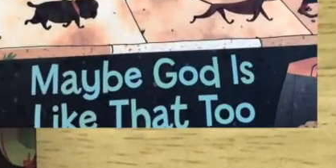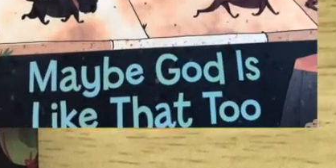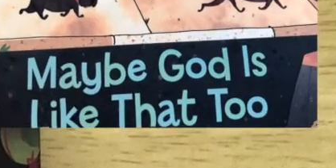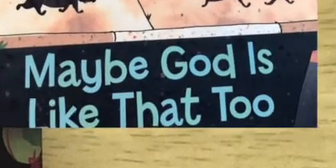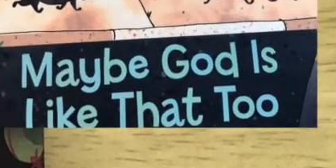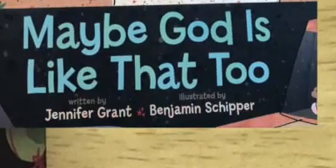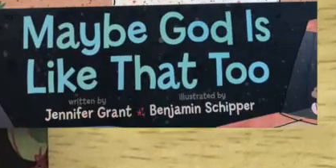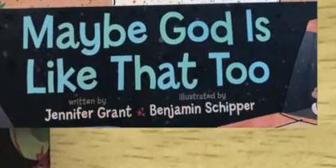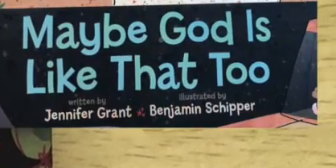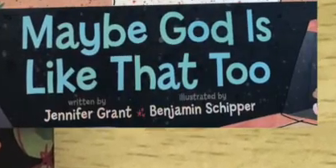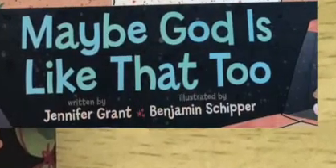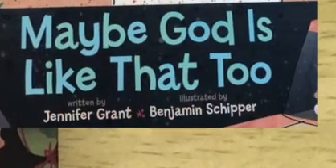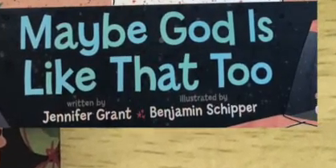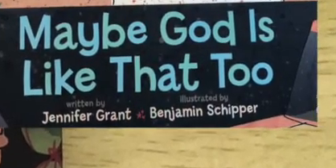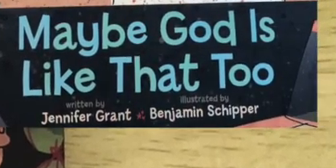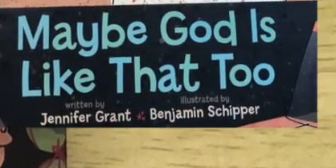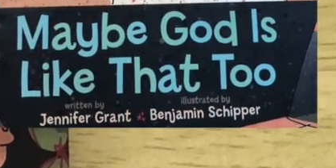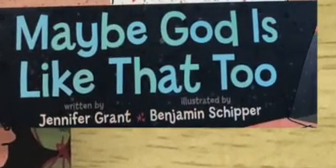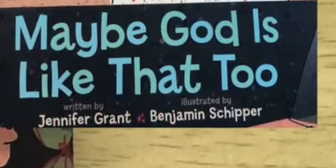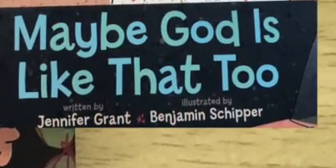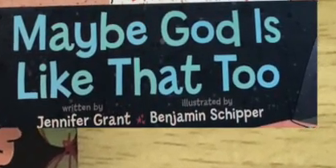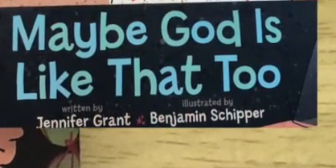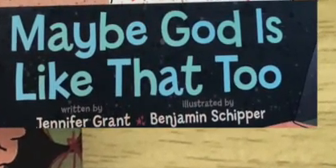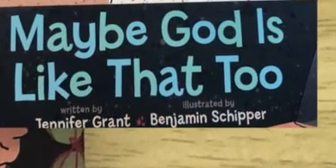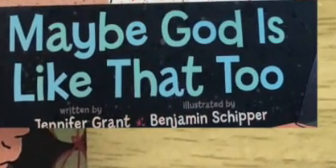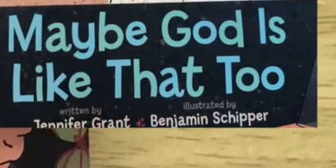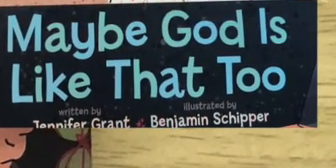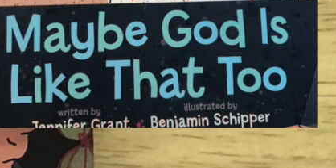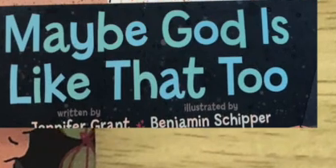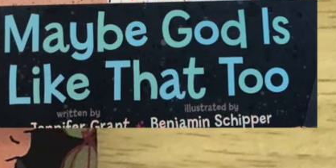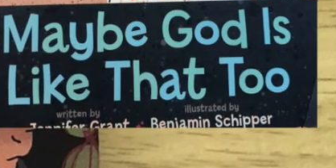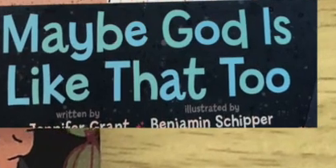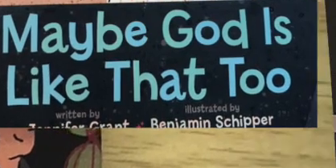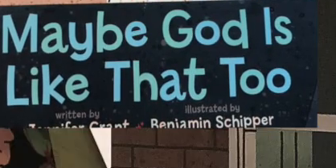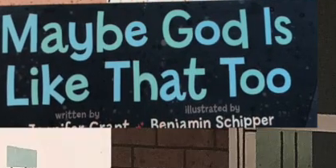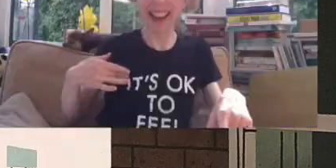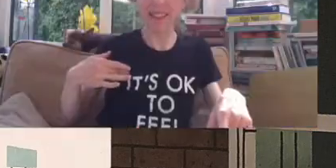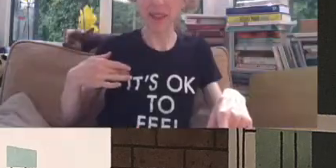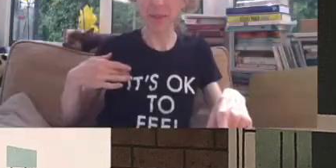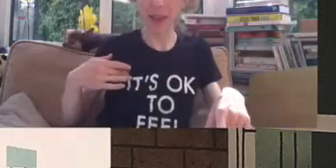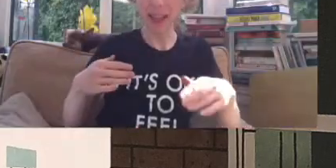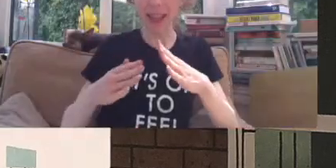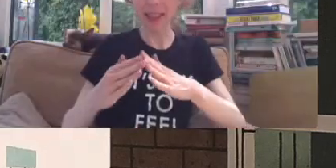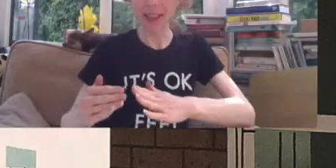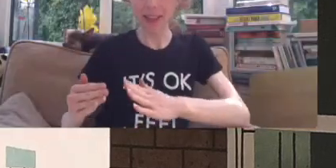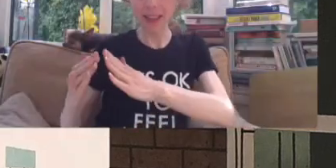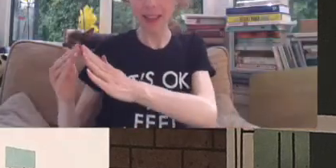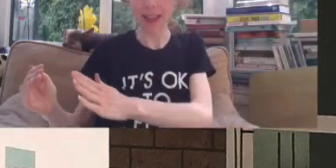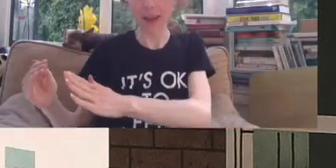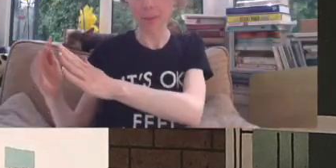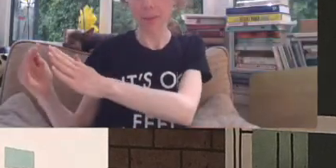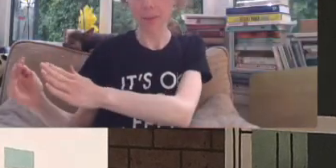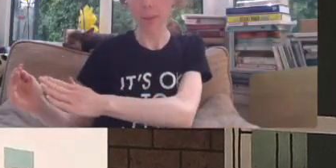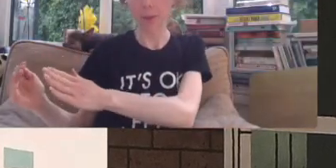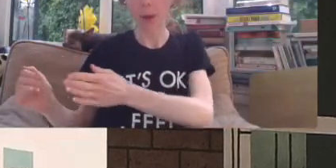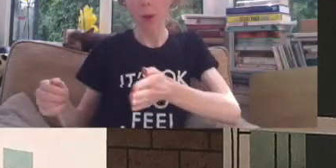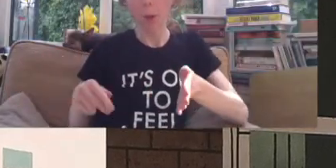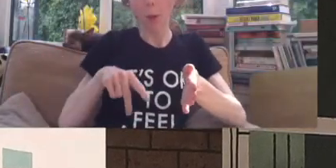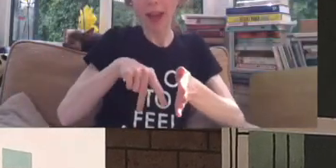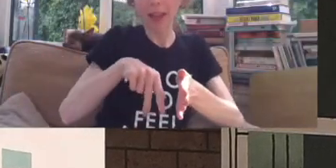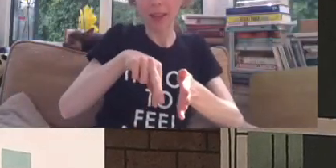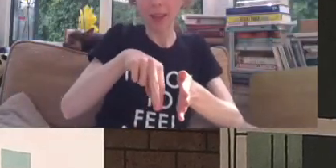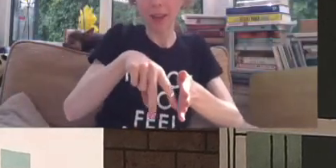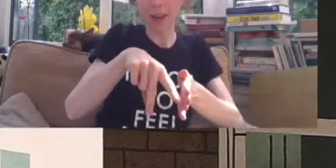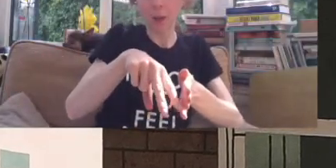maybe God is like that too. I live in the city where